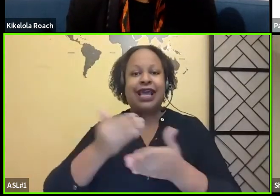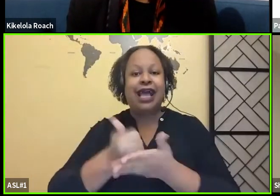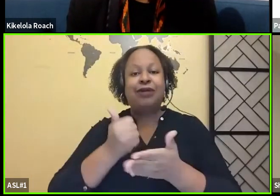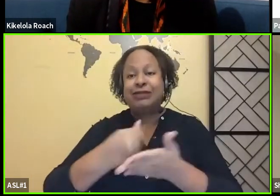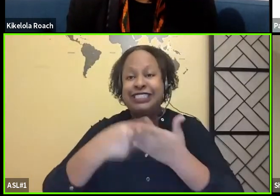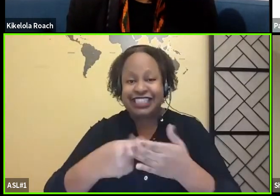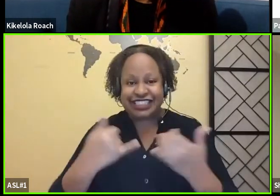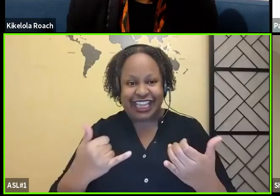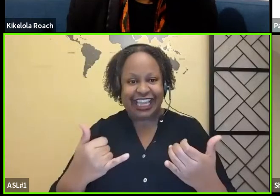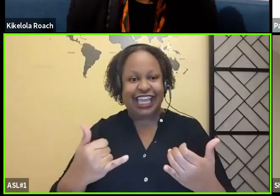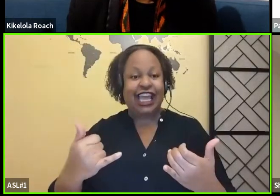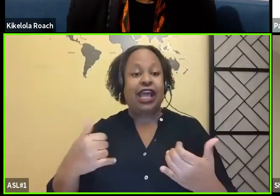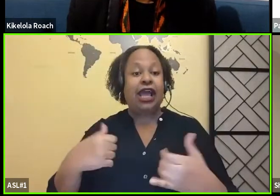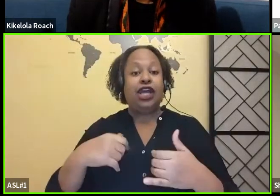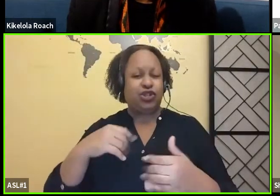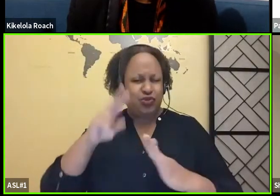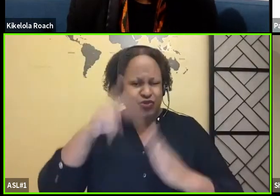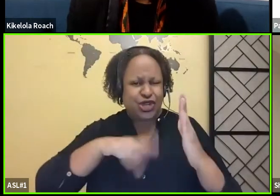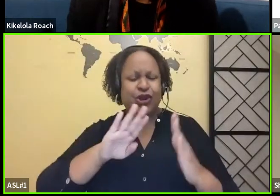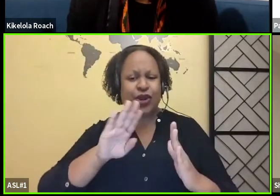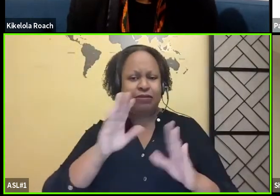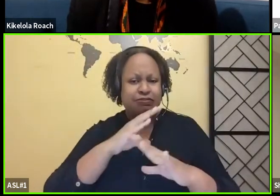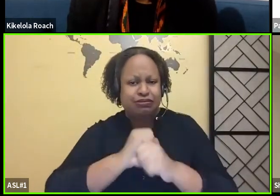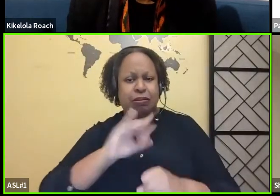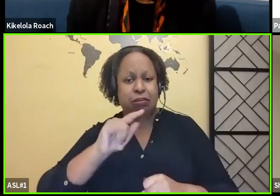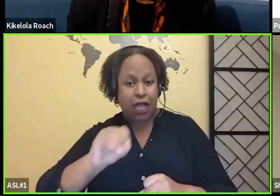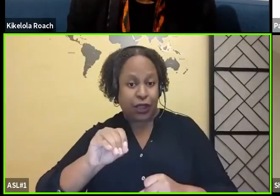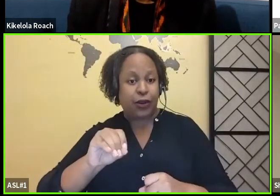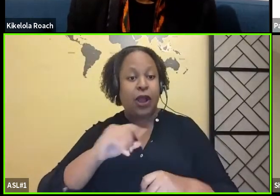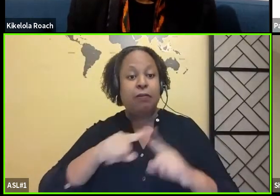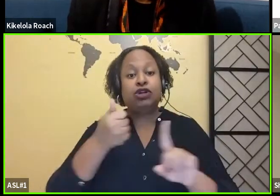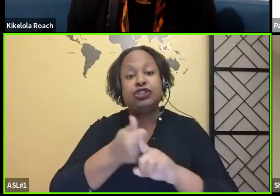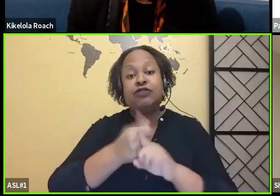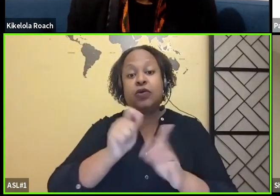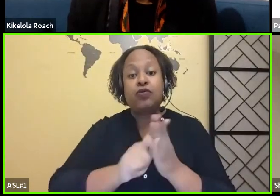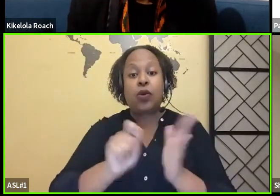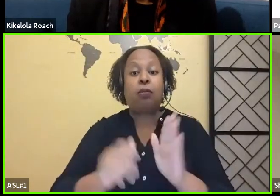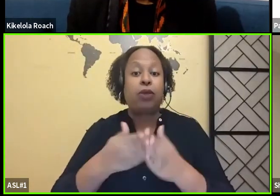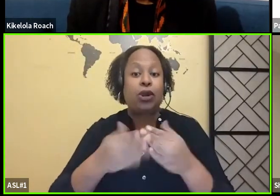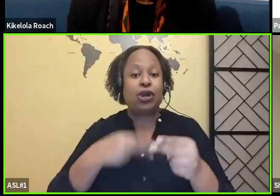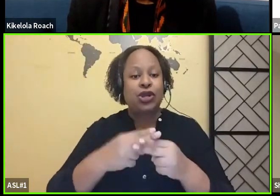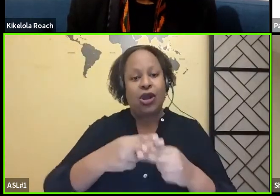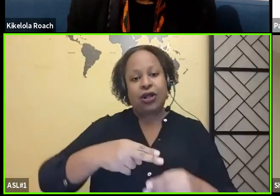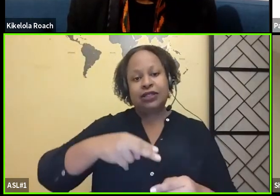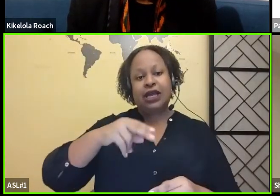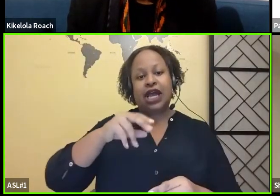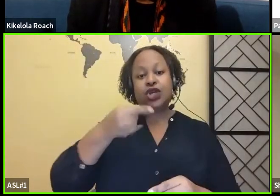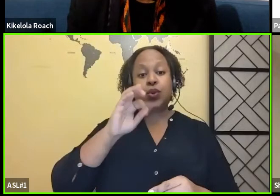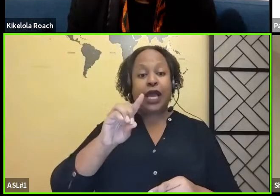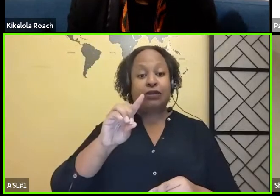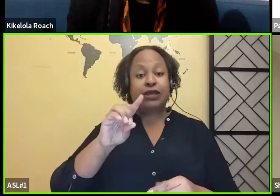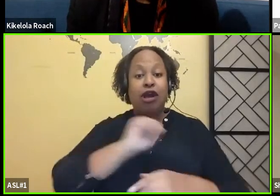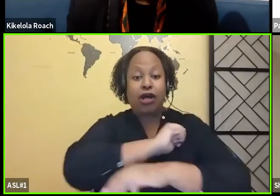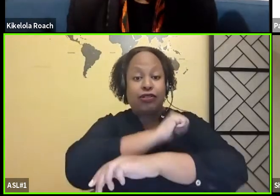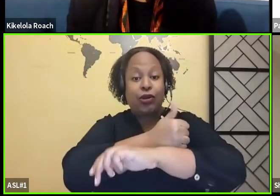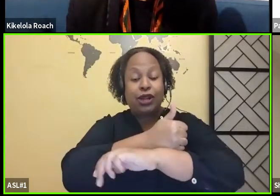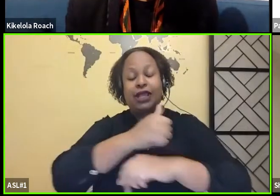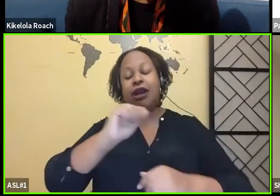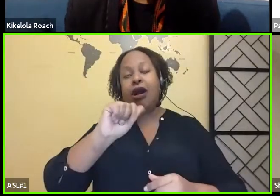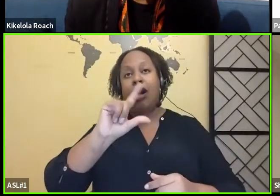is the author of the award-winning book, Grounded Authority, The Algonquins of Barrier Lake Against the State. And she has done a ton of